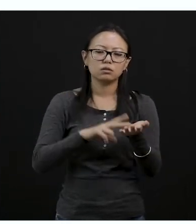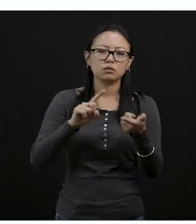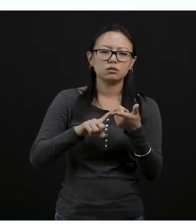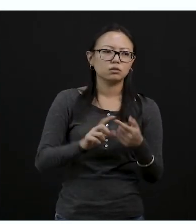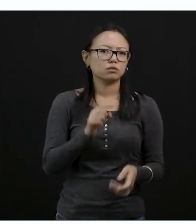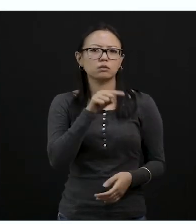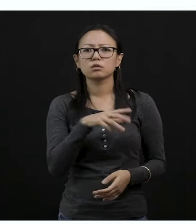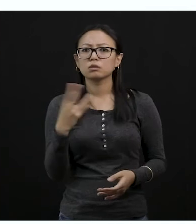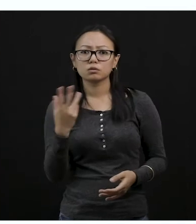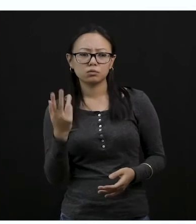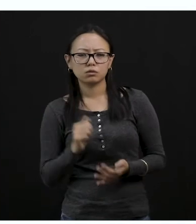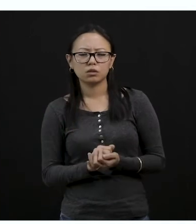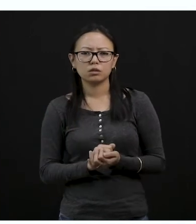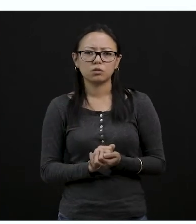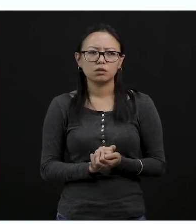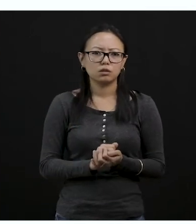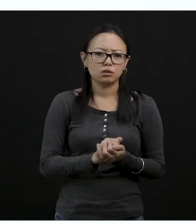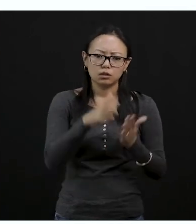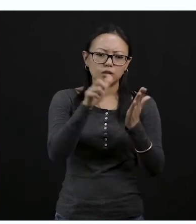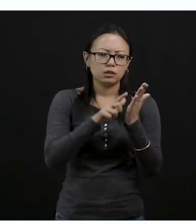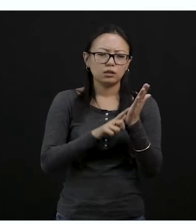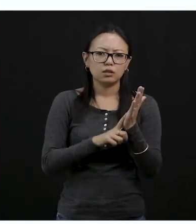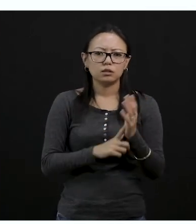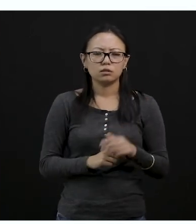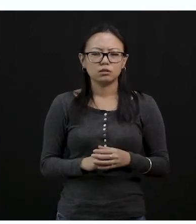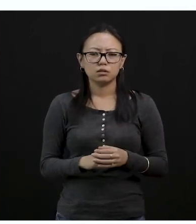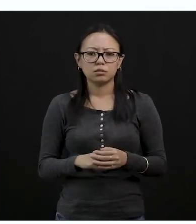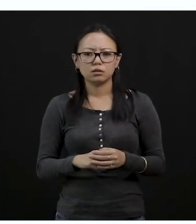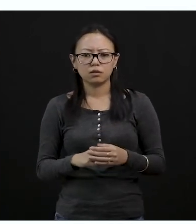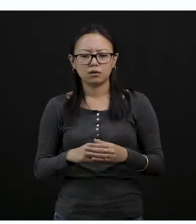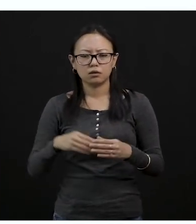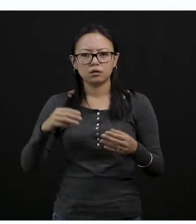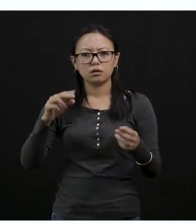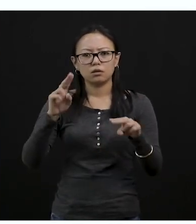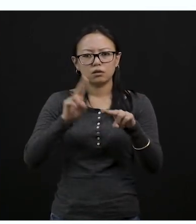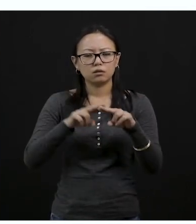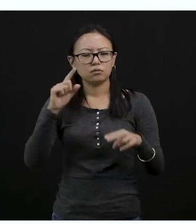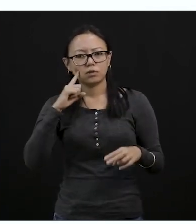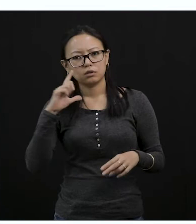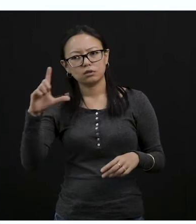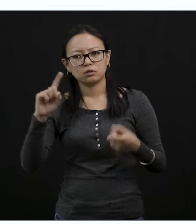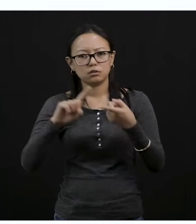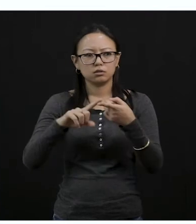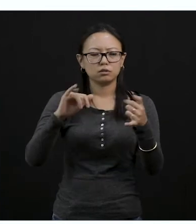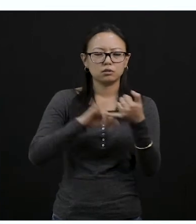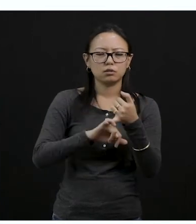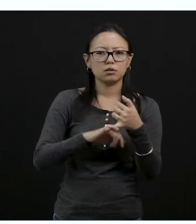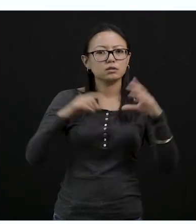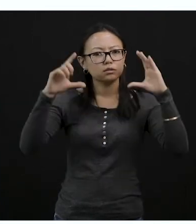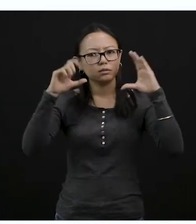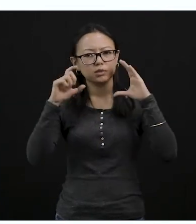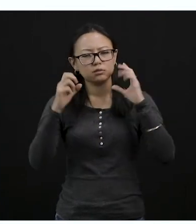documents, your files. Also sometimes we can send some pictures. Okay, so this is also